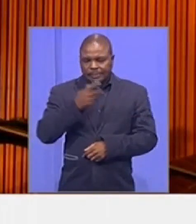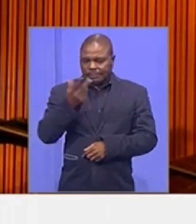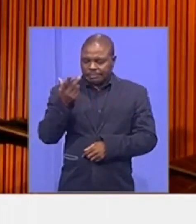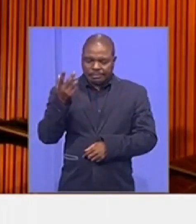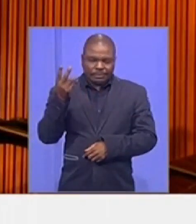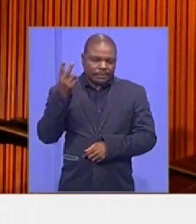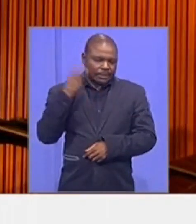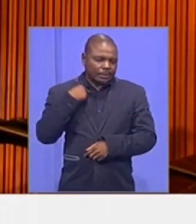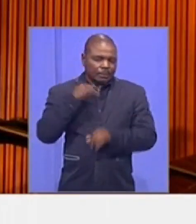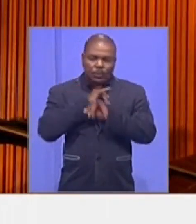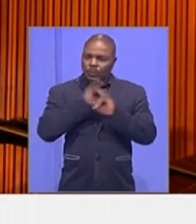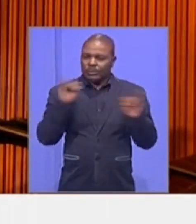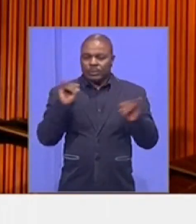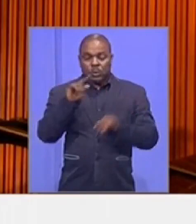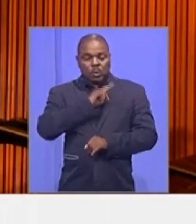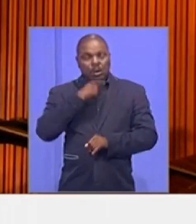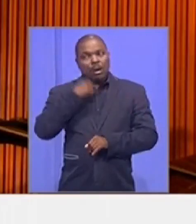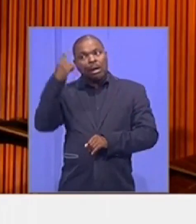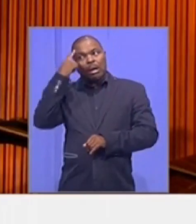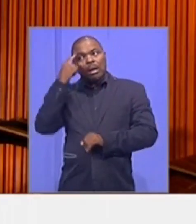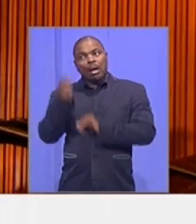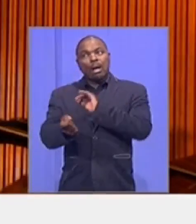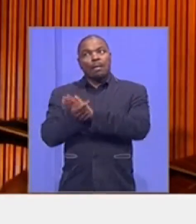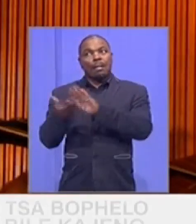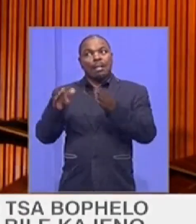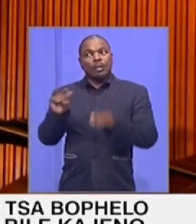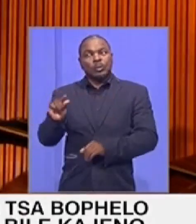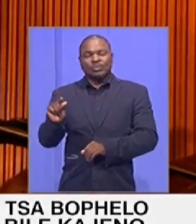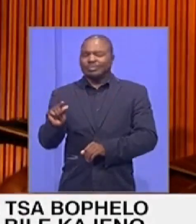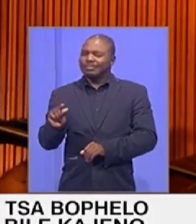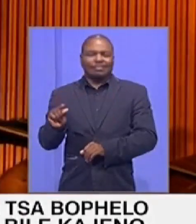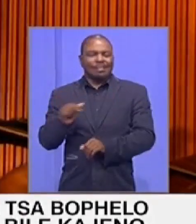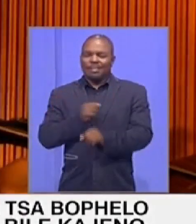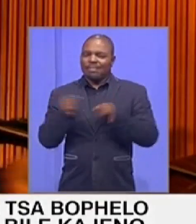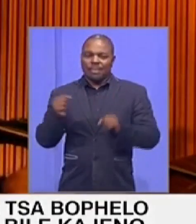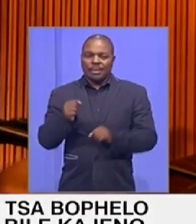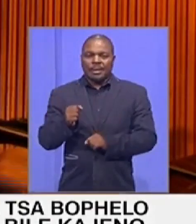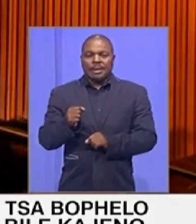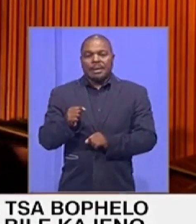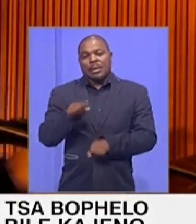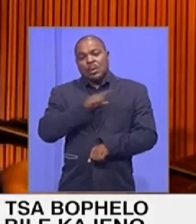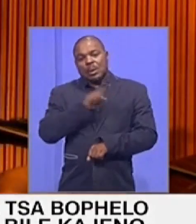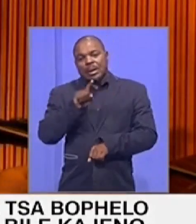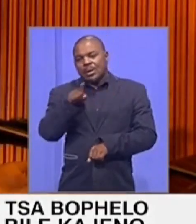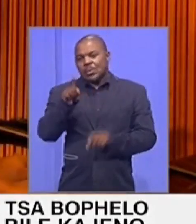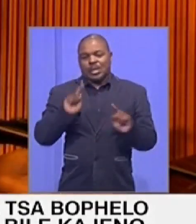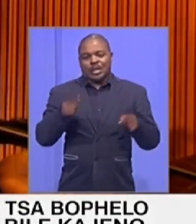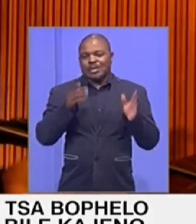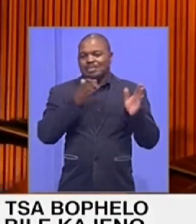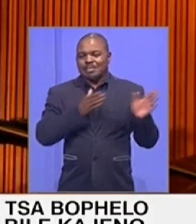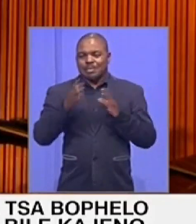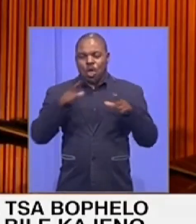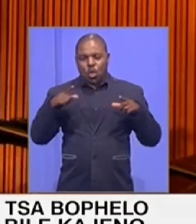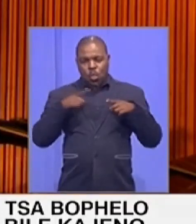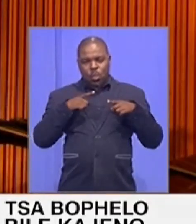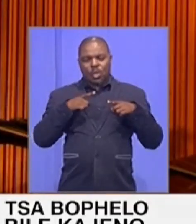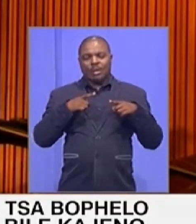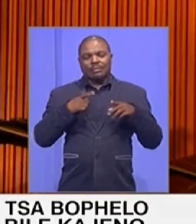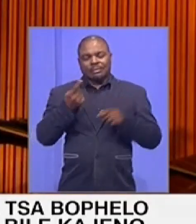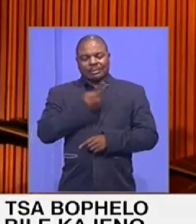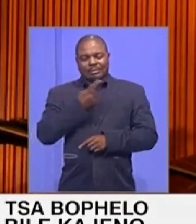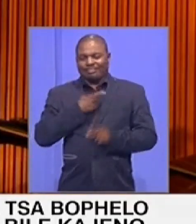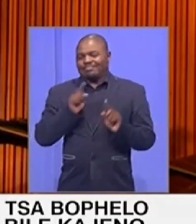ka gore a se se re be re seletsetse le ge e le gore ba re you may not be able to prepare yourself for that.